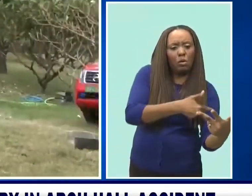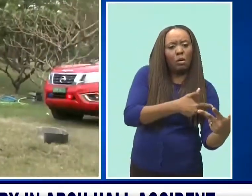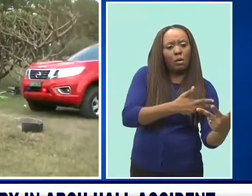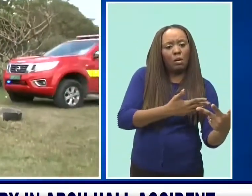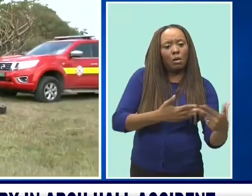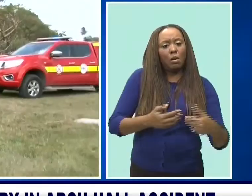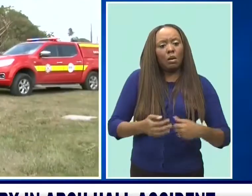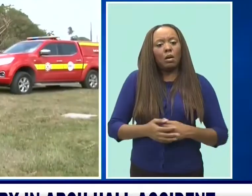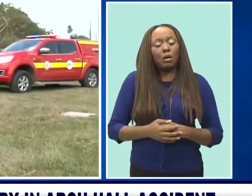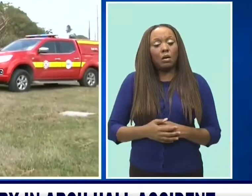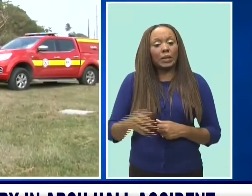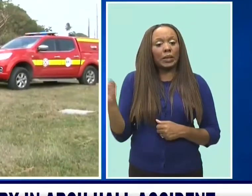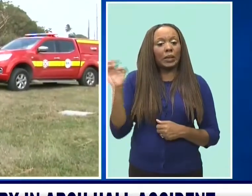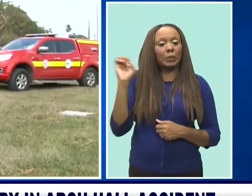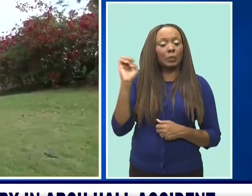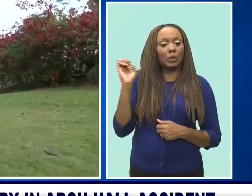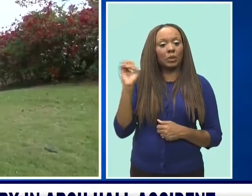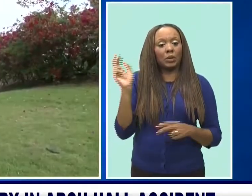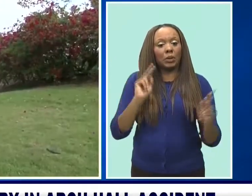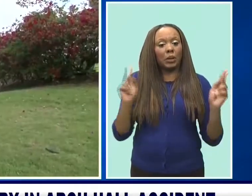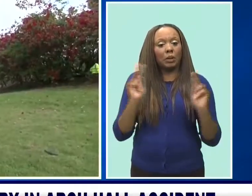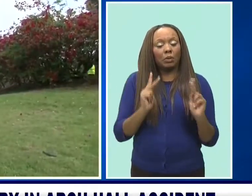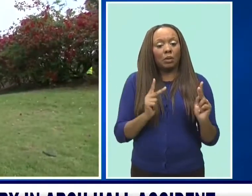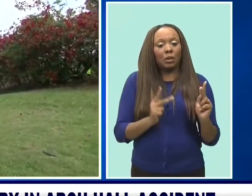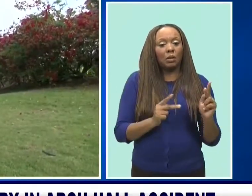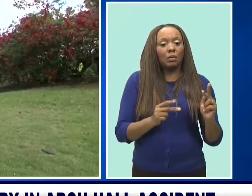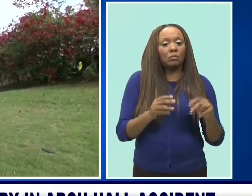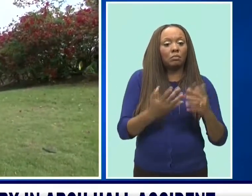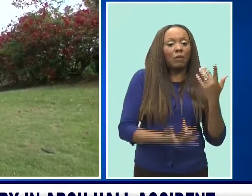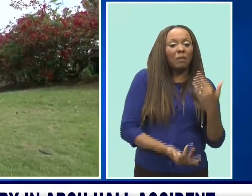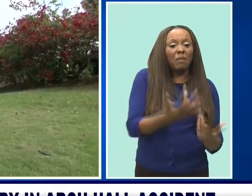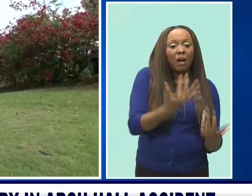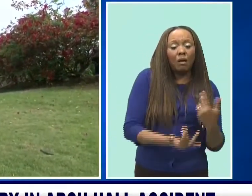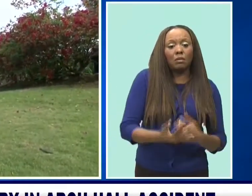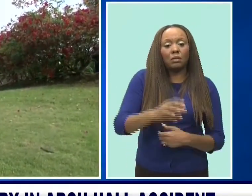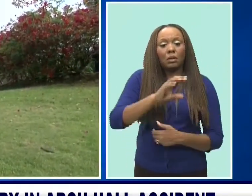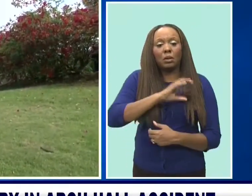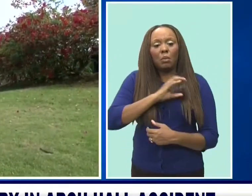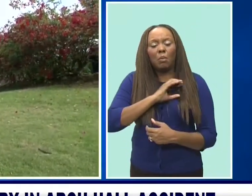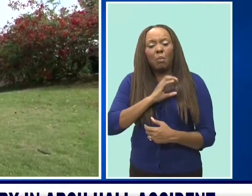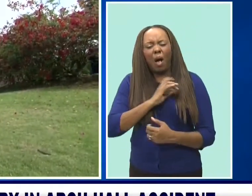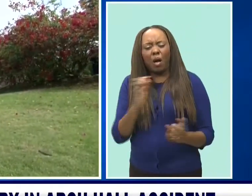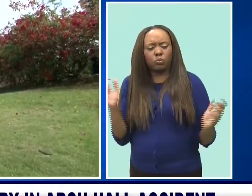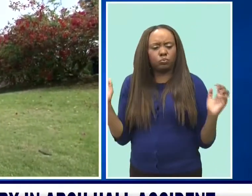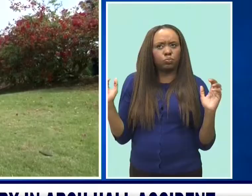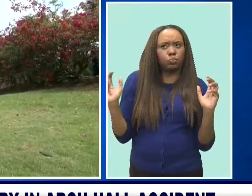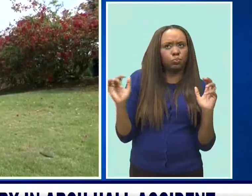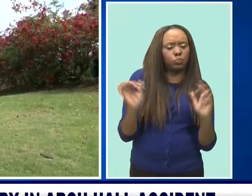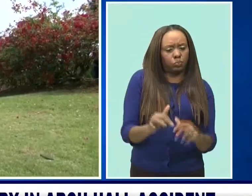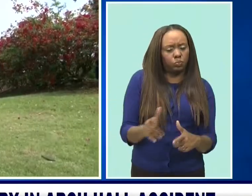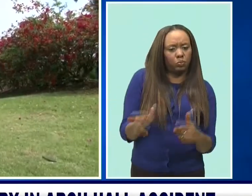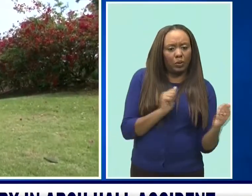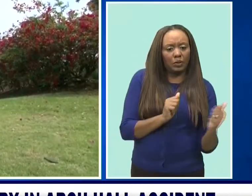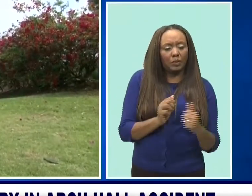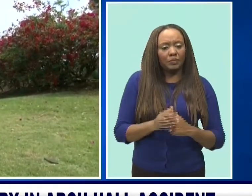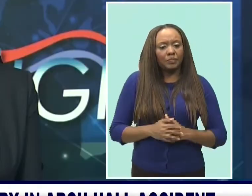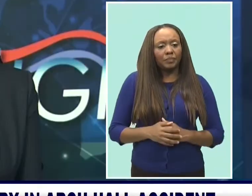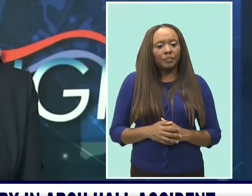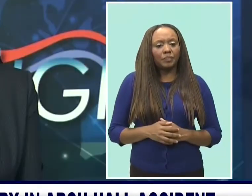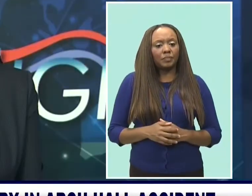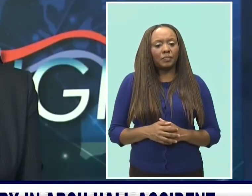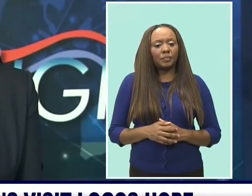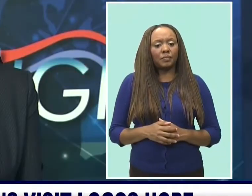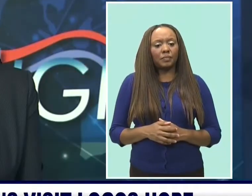Lane golf course. Emergency personnel from the Barbados Fire Service and the Royal Barbados Police Force were called to the